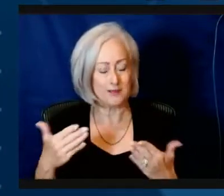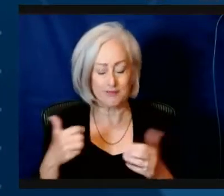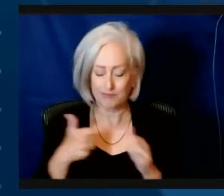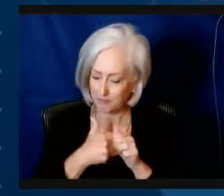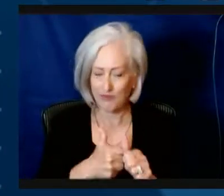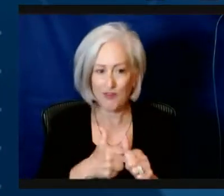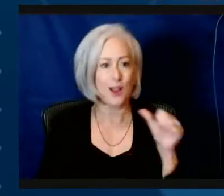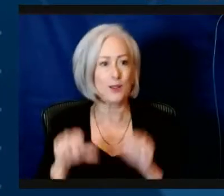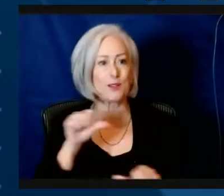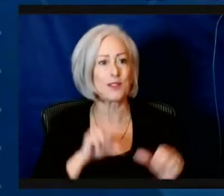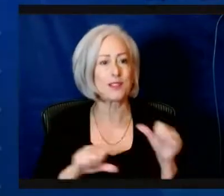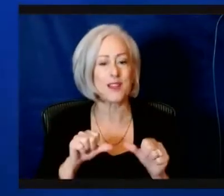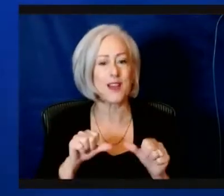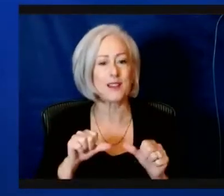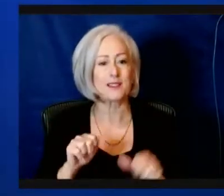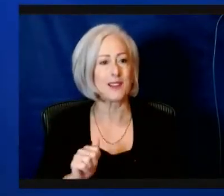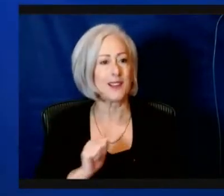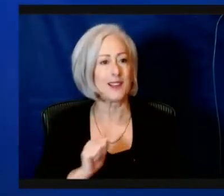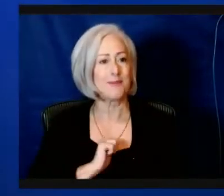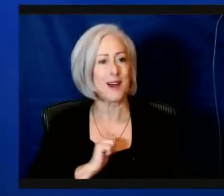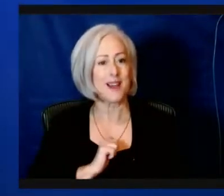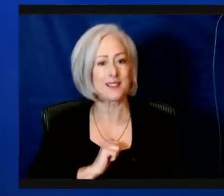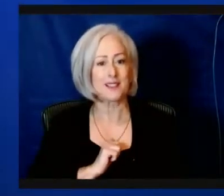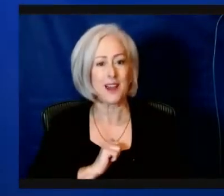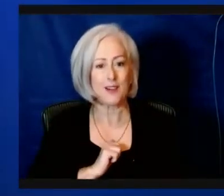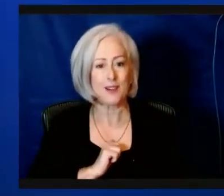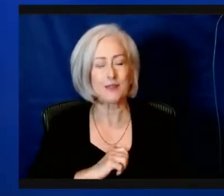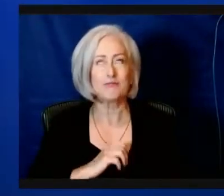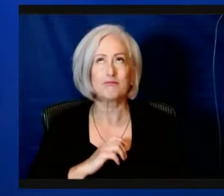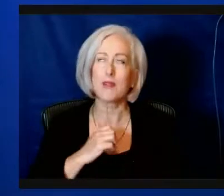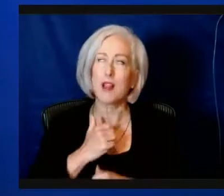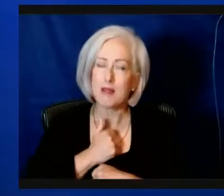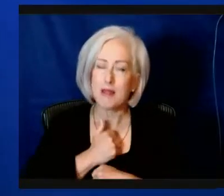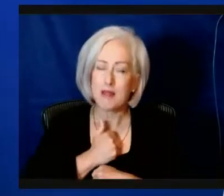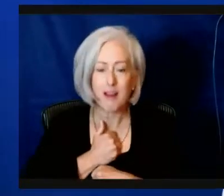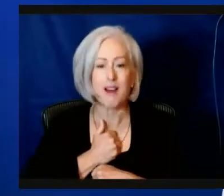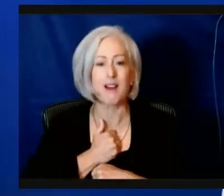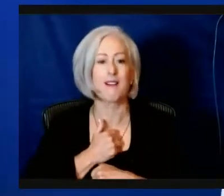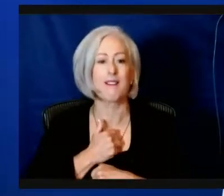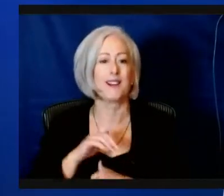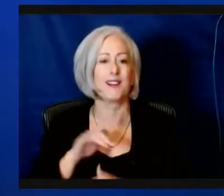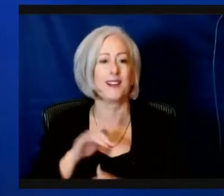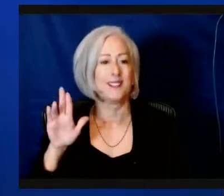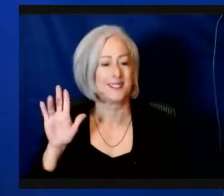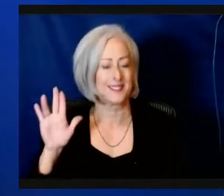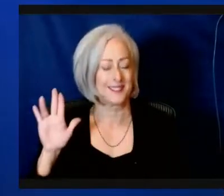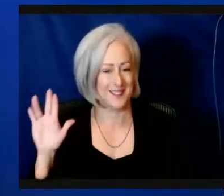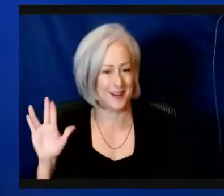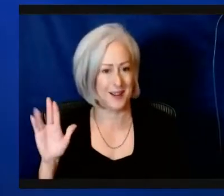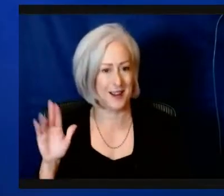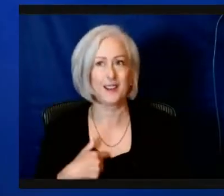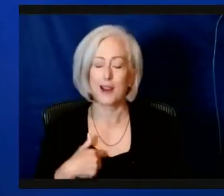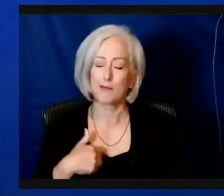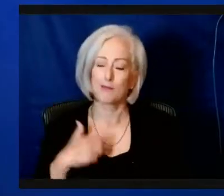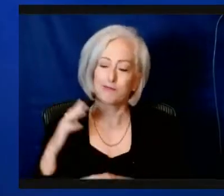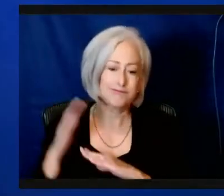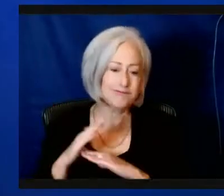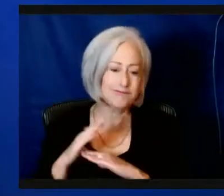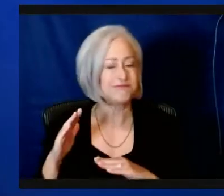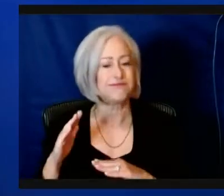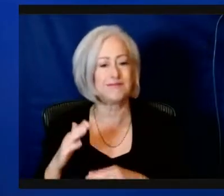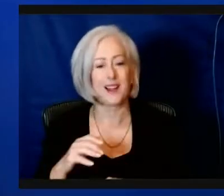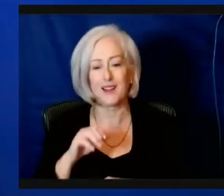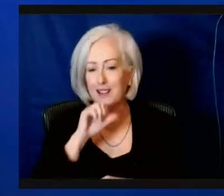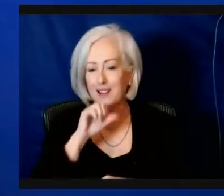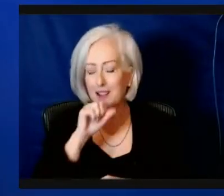and I am the biggest Star Trek fan on the planet. Okay, maybe not the biggest, but I am right up at the top. I'm so excited about